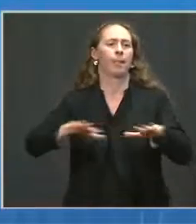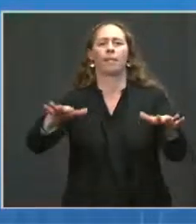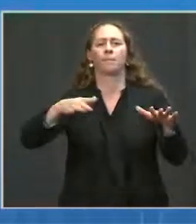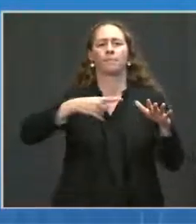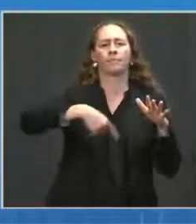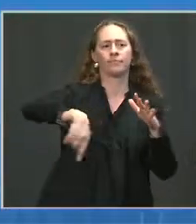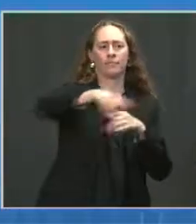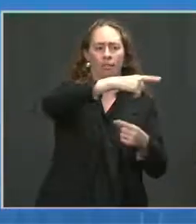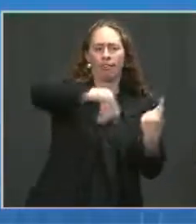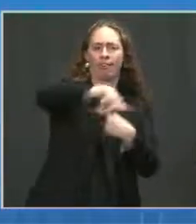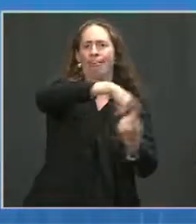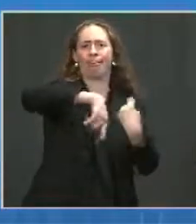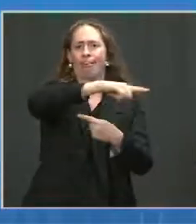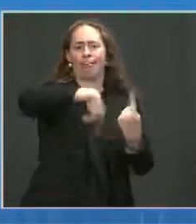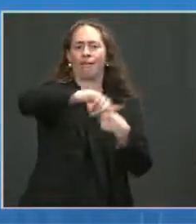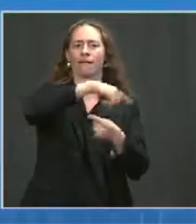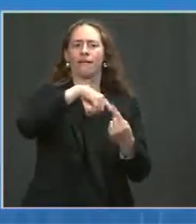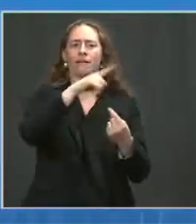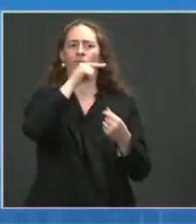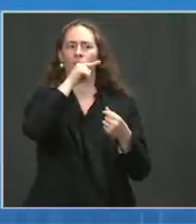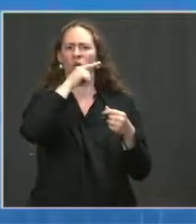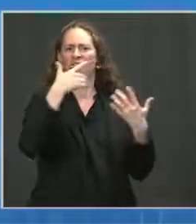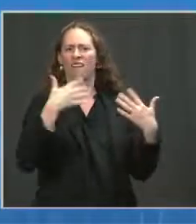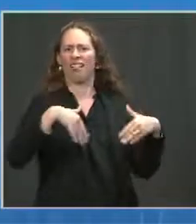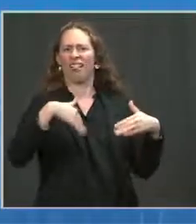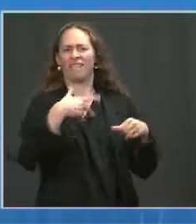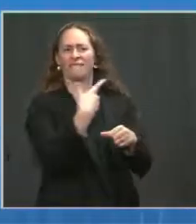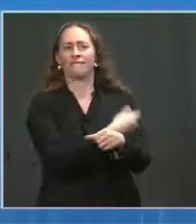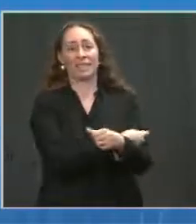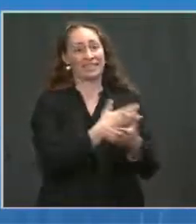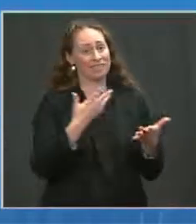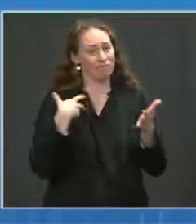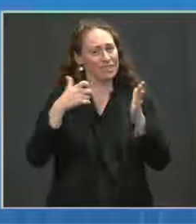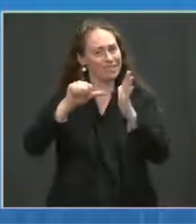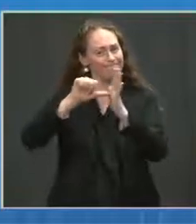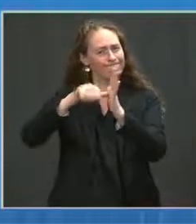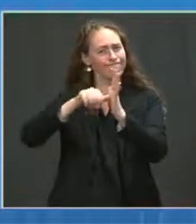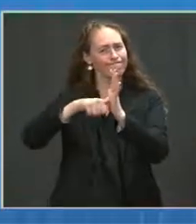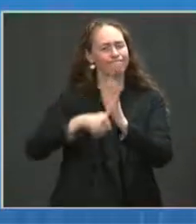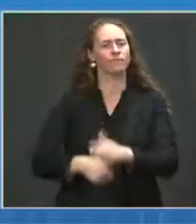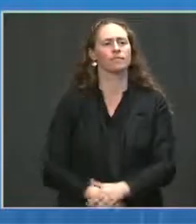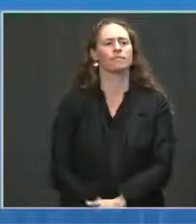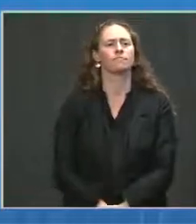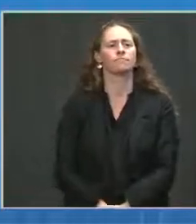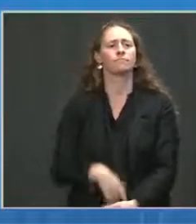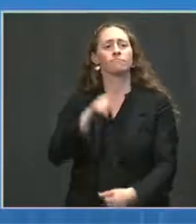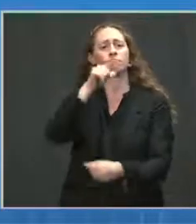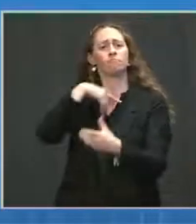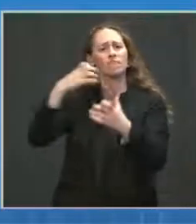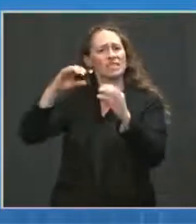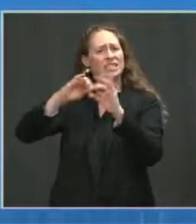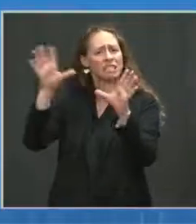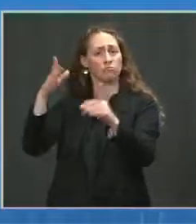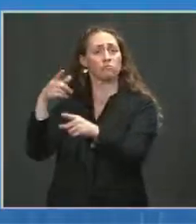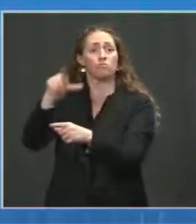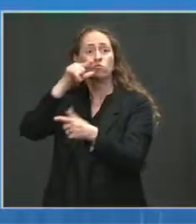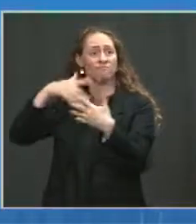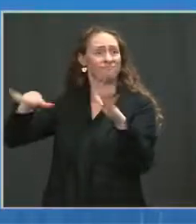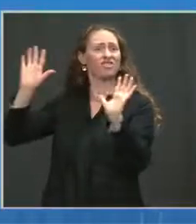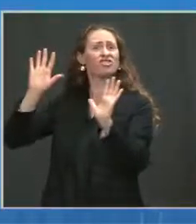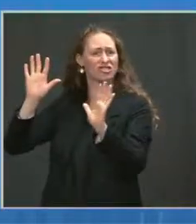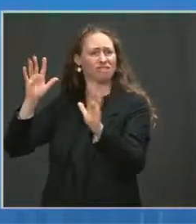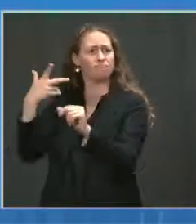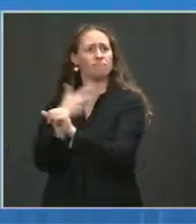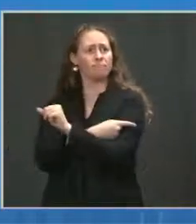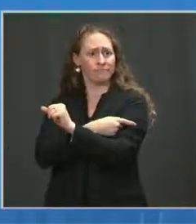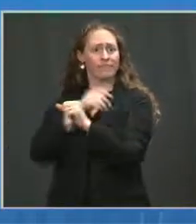are unvaccinated. I want to be clear. While vaccinated people can spread the virus if they get a breakthrough infection,